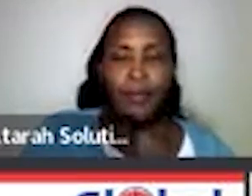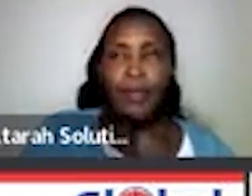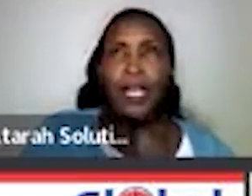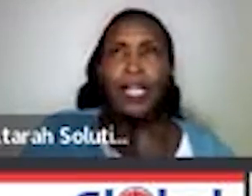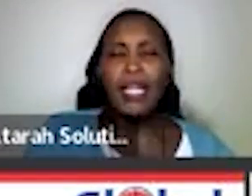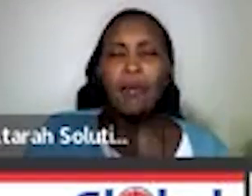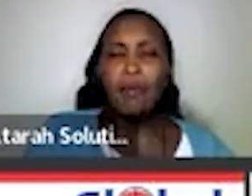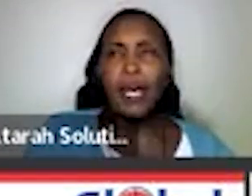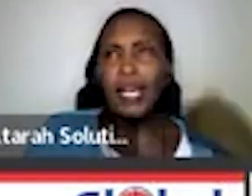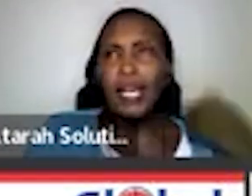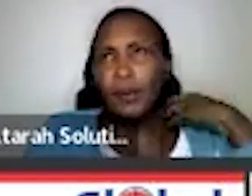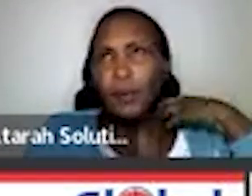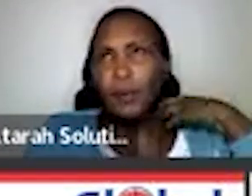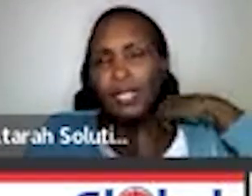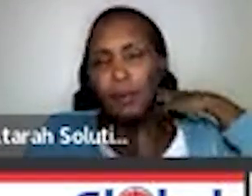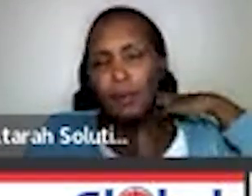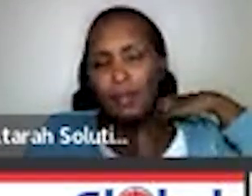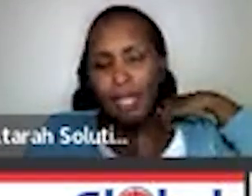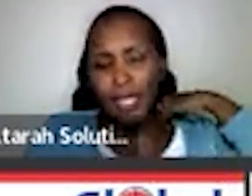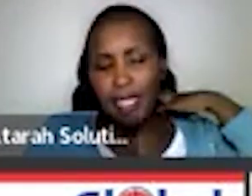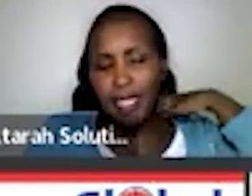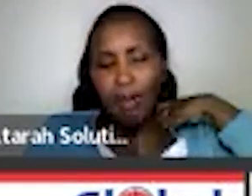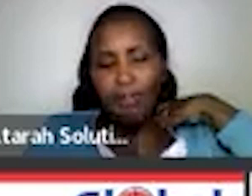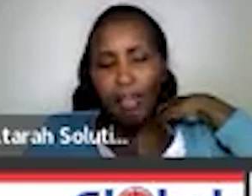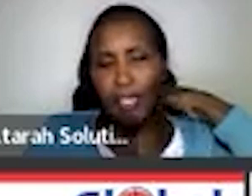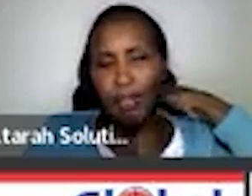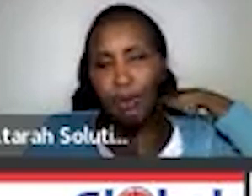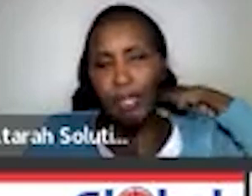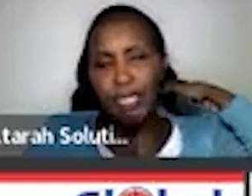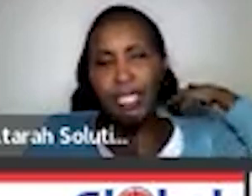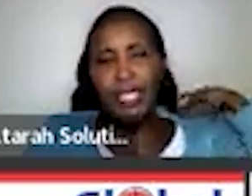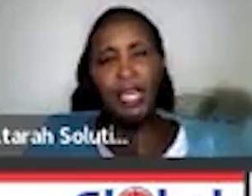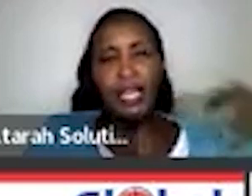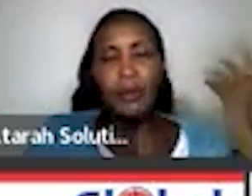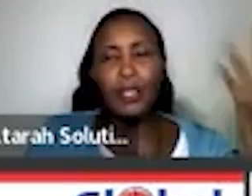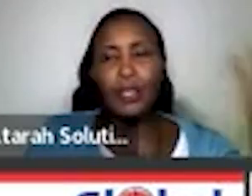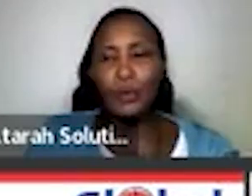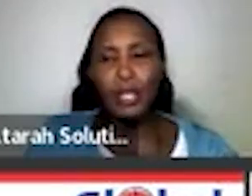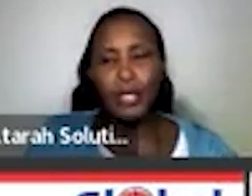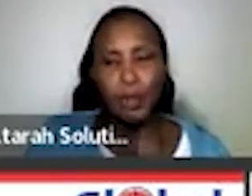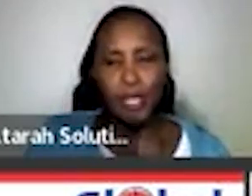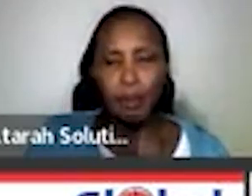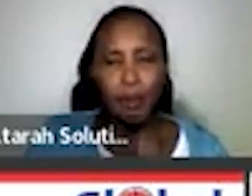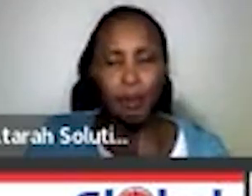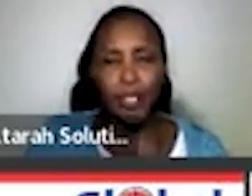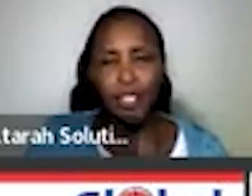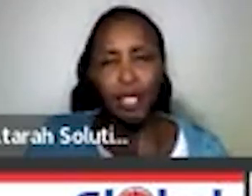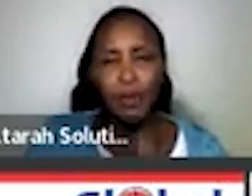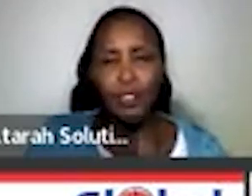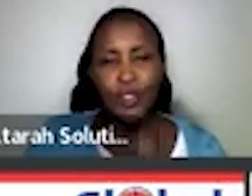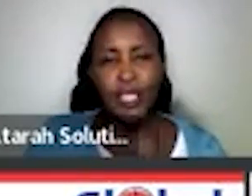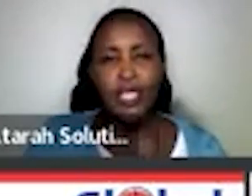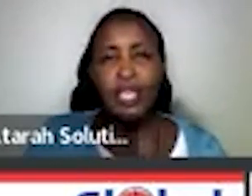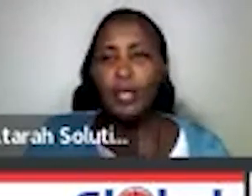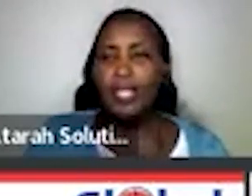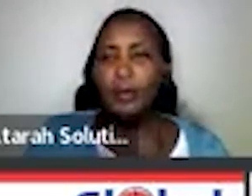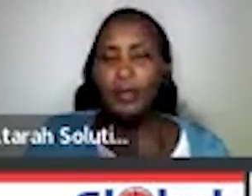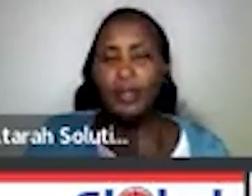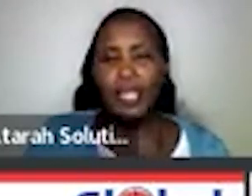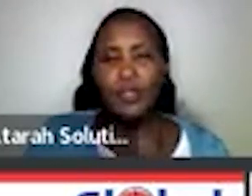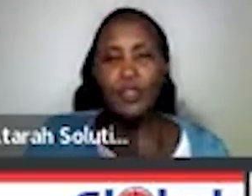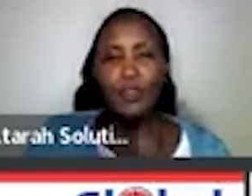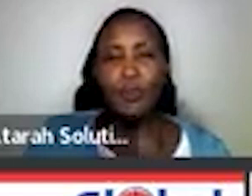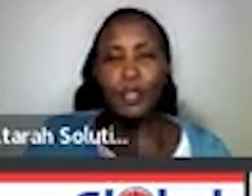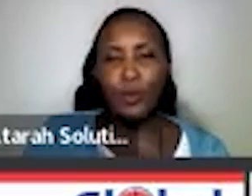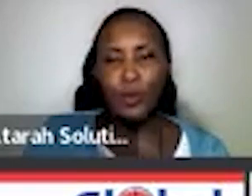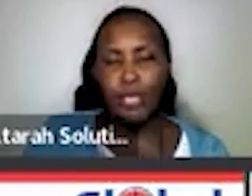And what are some of the things that you have learned through through networking? Maybe you can share on the chat. What are some of